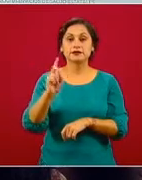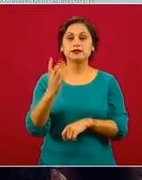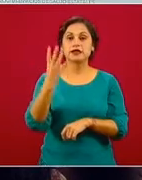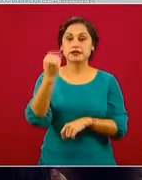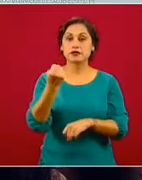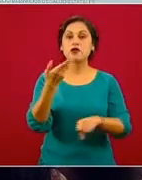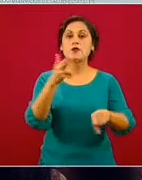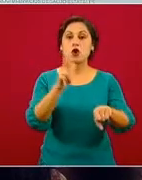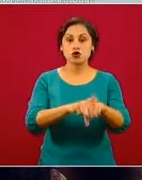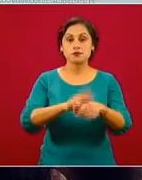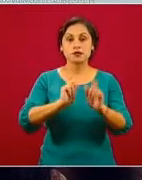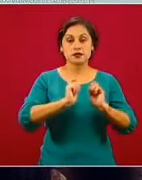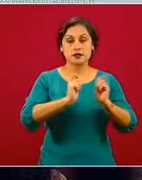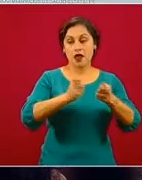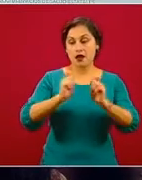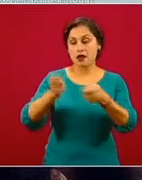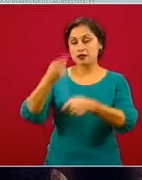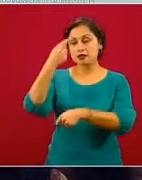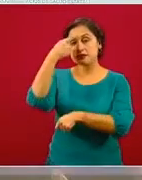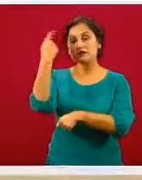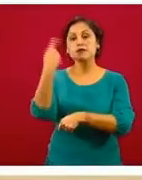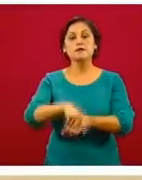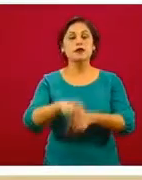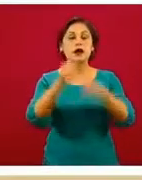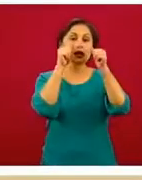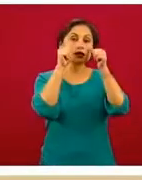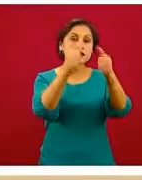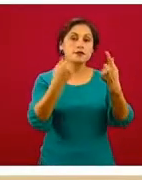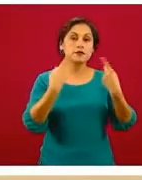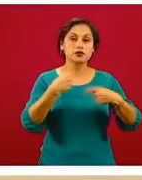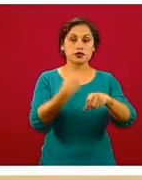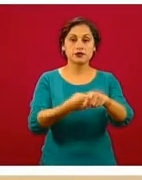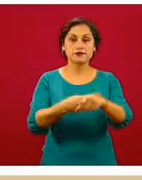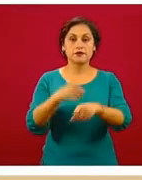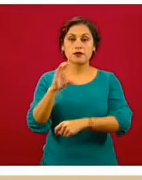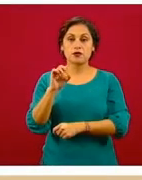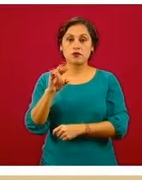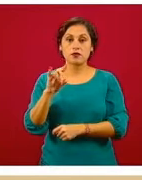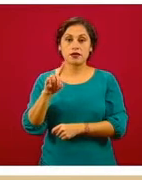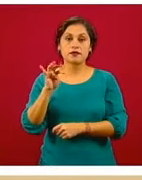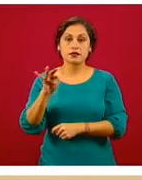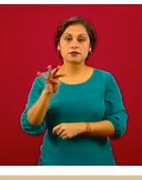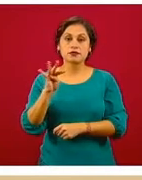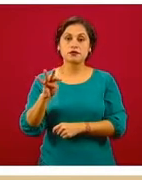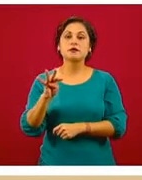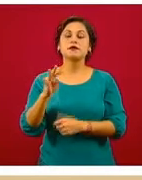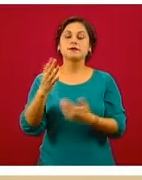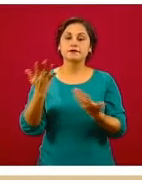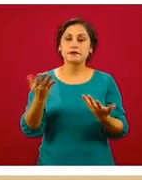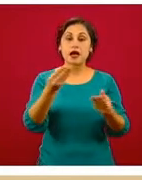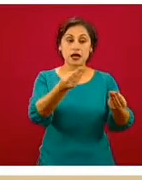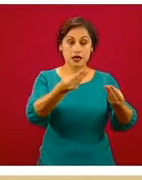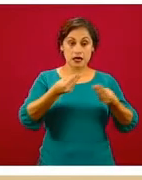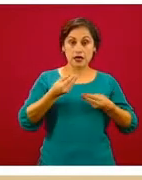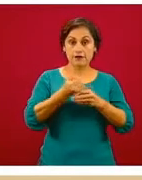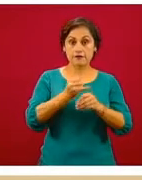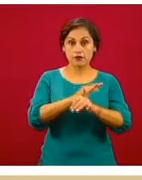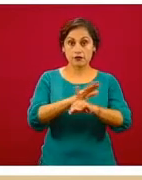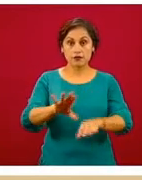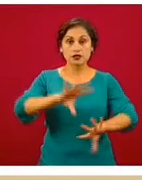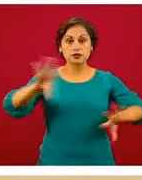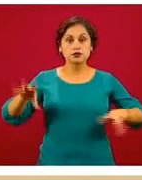On the map, we have the 739 reporting hospitals, which is people who are hospitals that report people that have